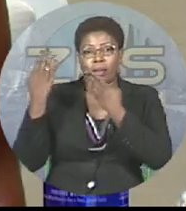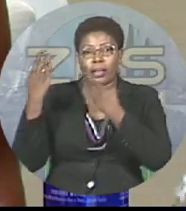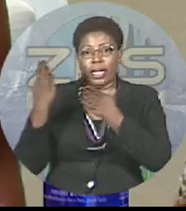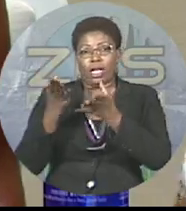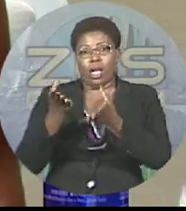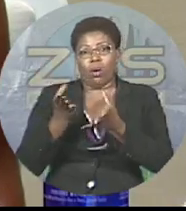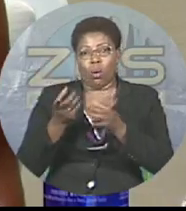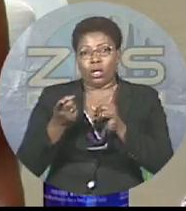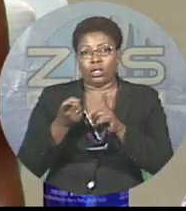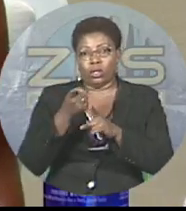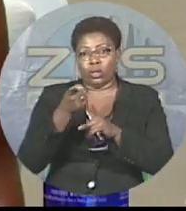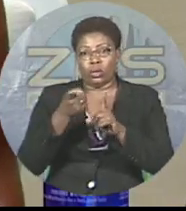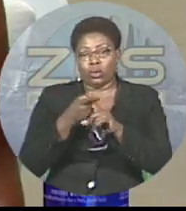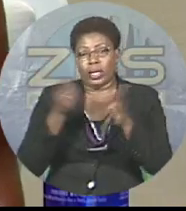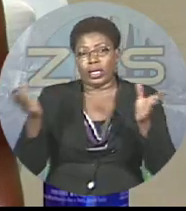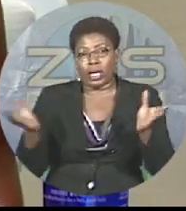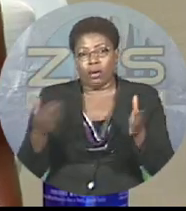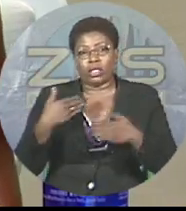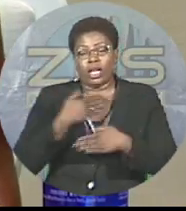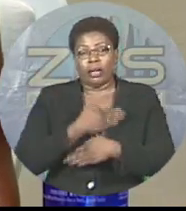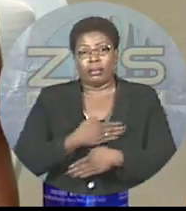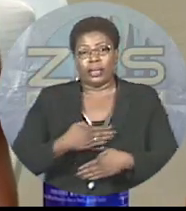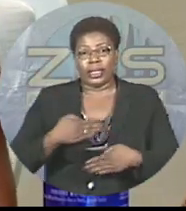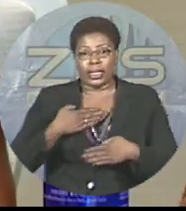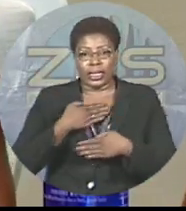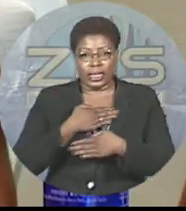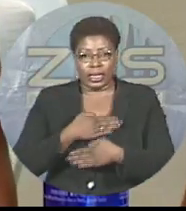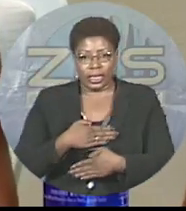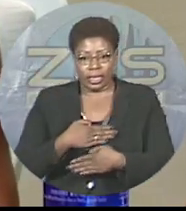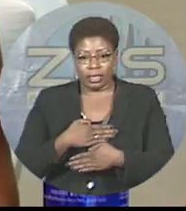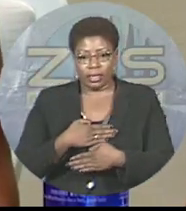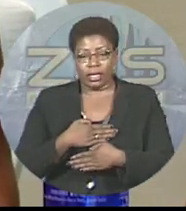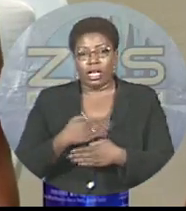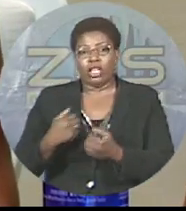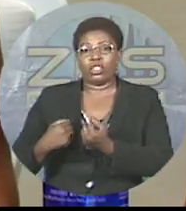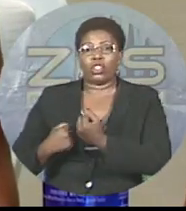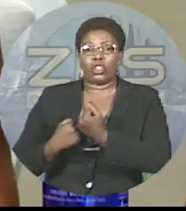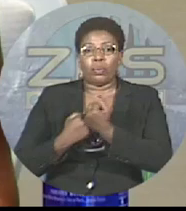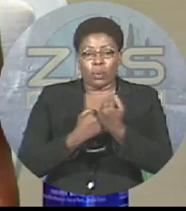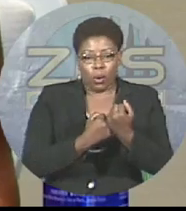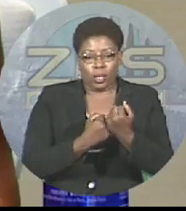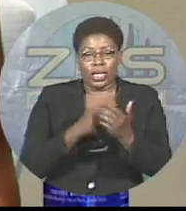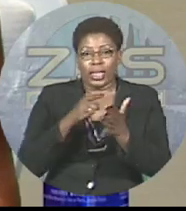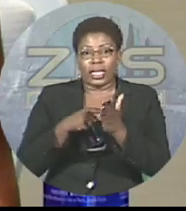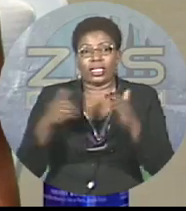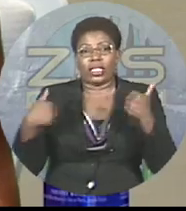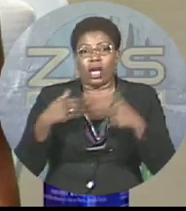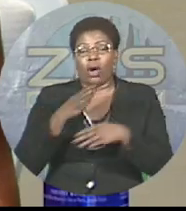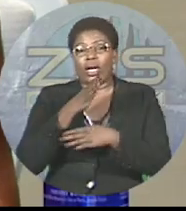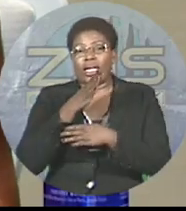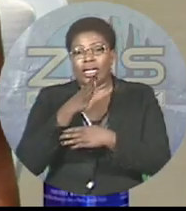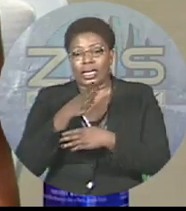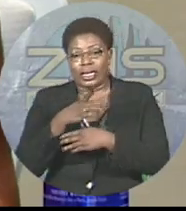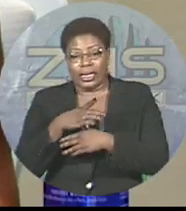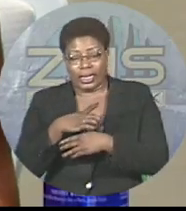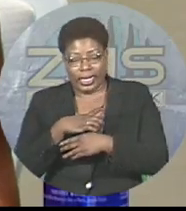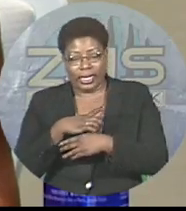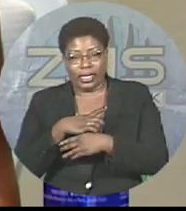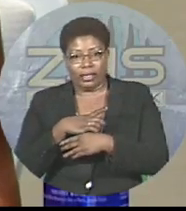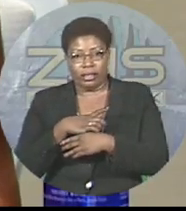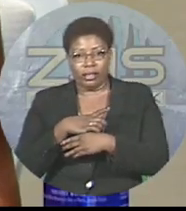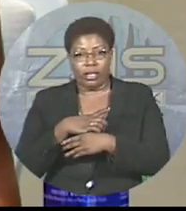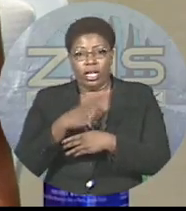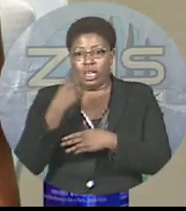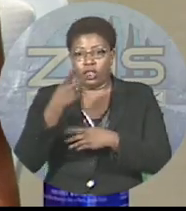just want to encourage you to please throw your support behind this young lady. She has, in